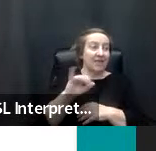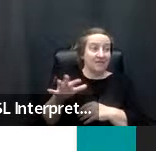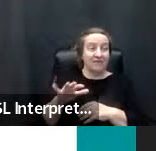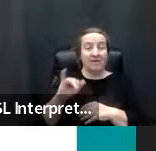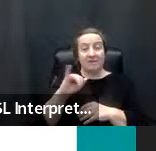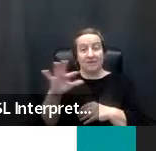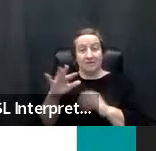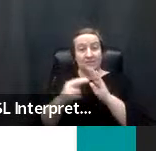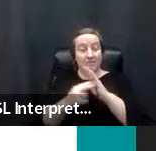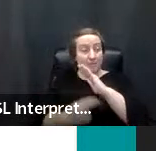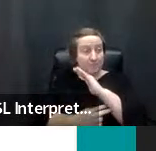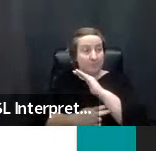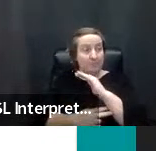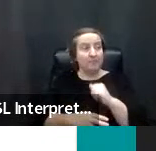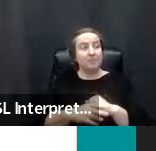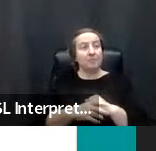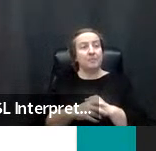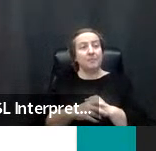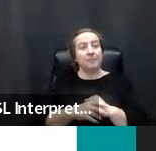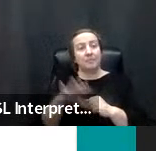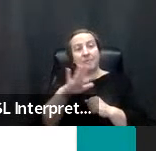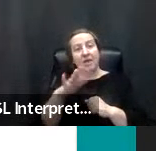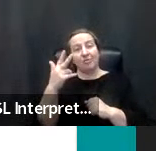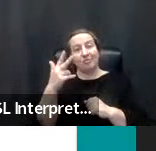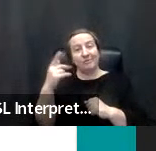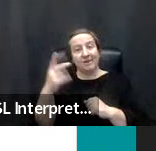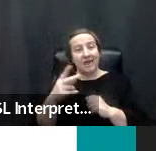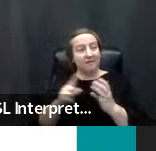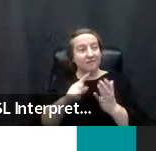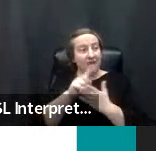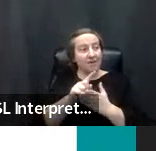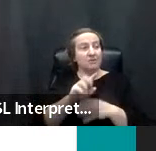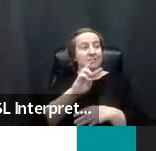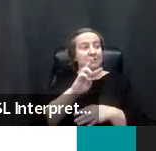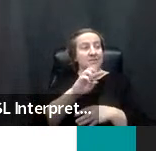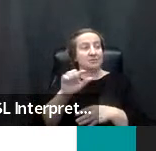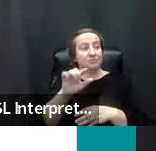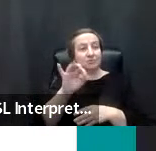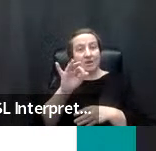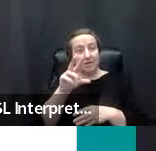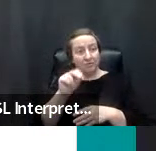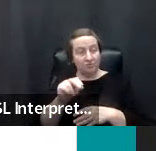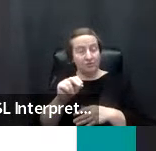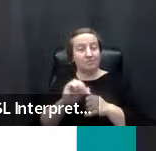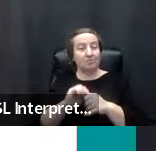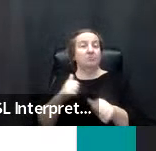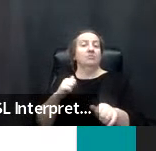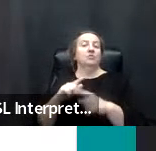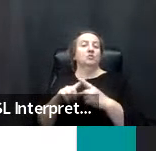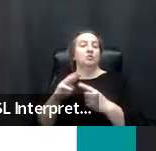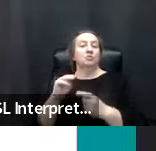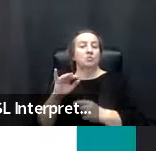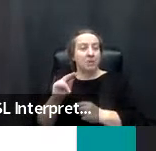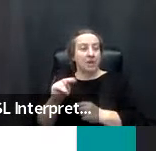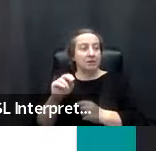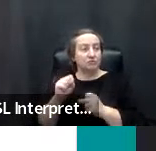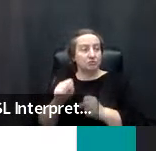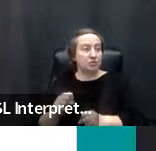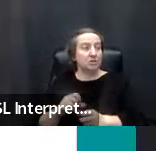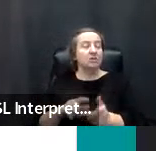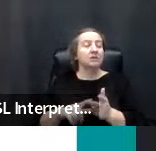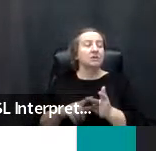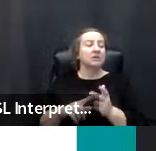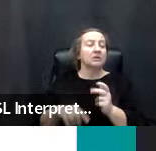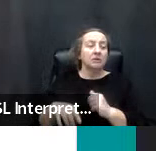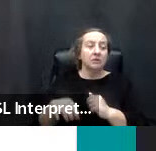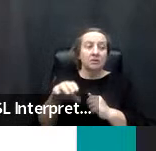interstate bridge extends for about 3.5 hours from 6 to 9:30 and backs up to about Main Street. The northbound bottleneck at the bridge backs up and